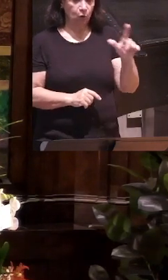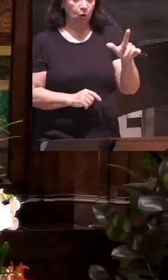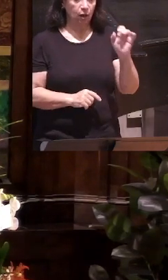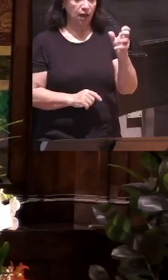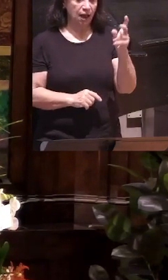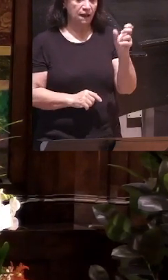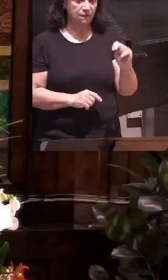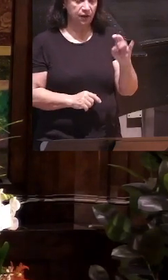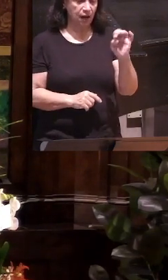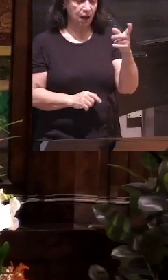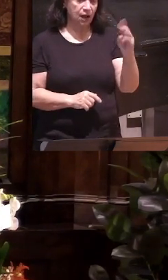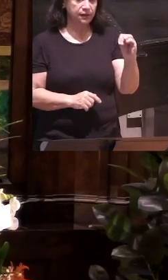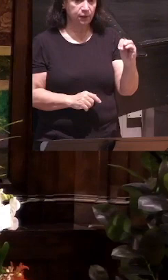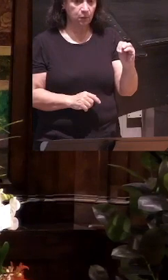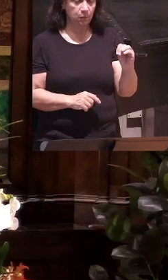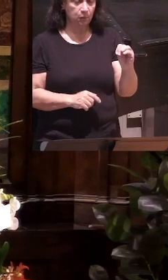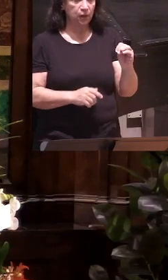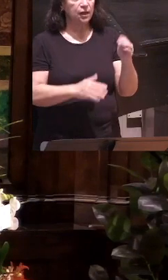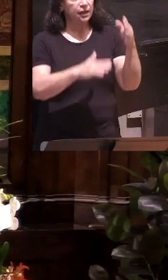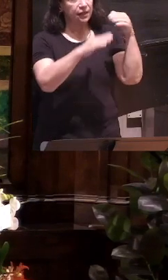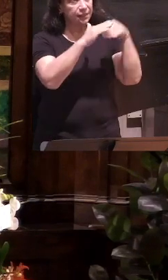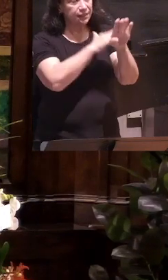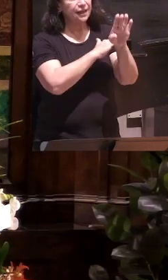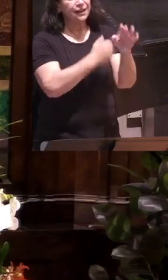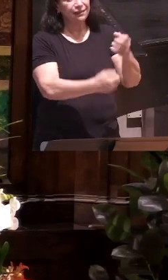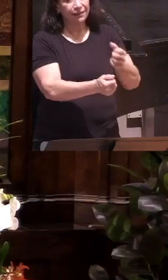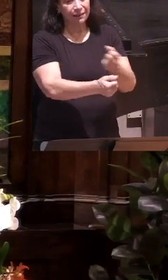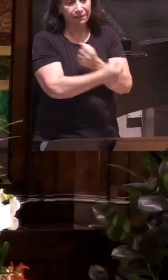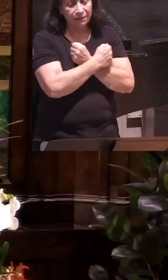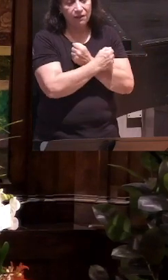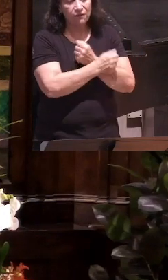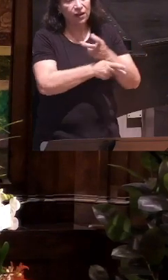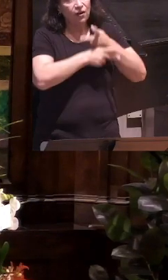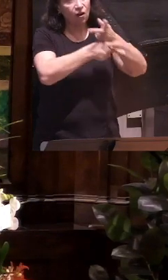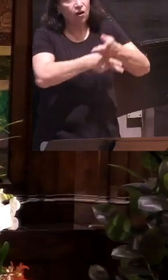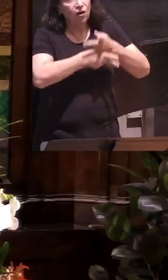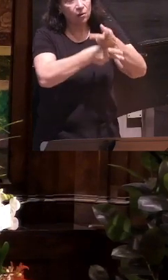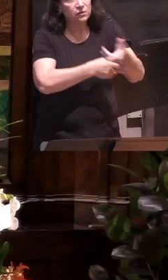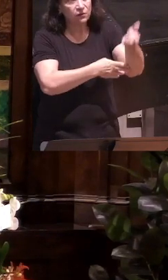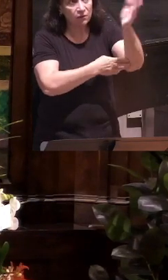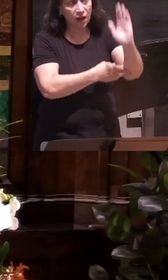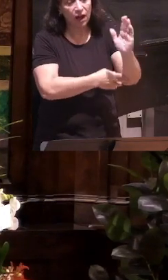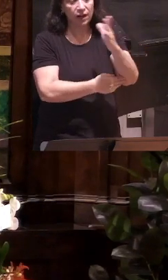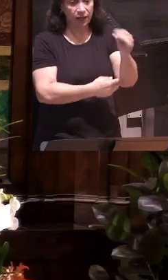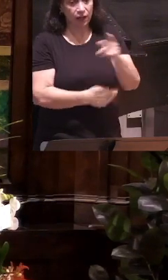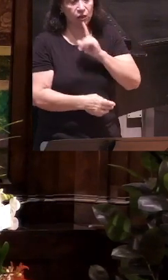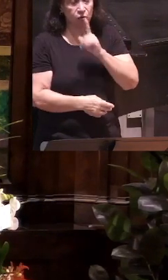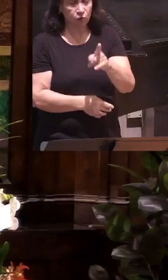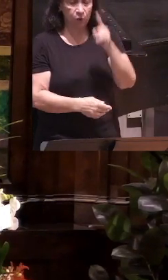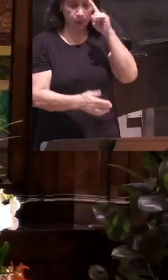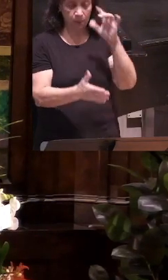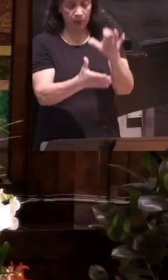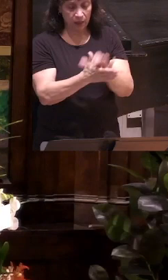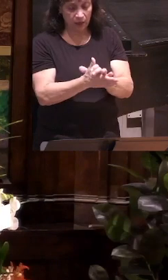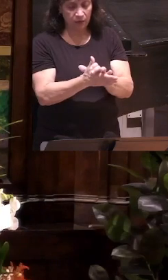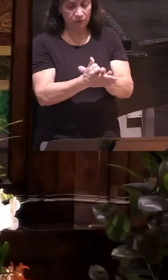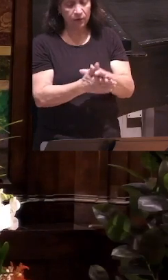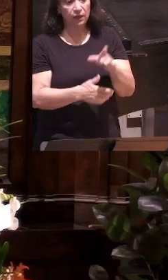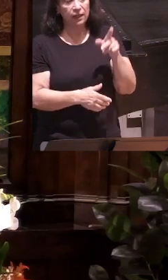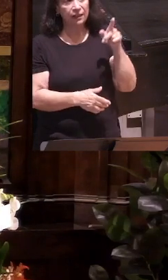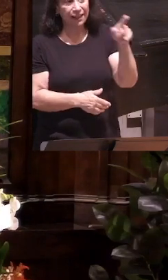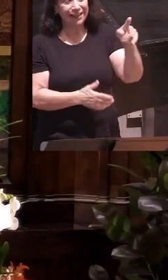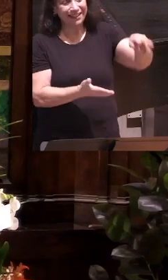Evans Exum is residing in the loving arms of God. And I truly believe he